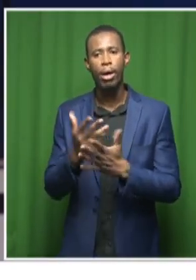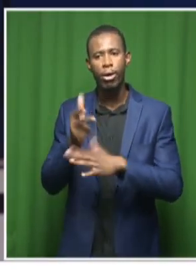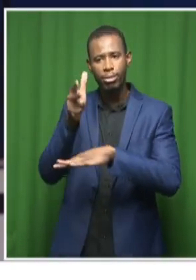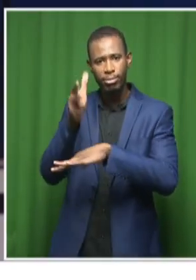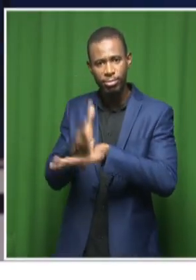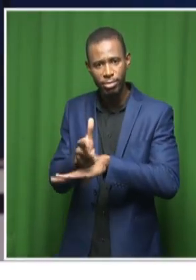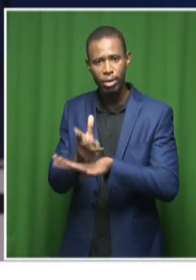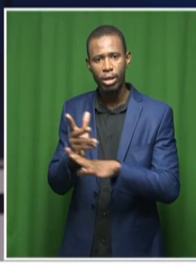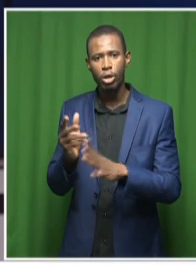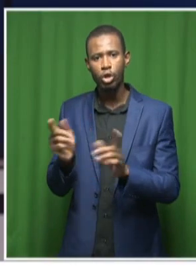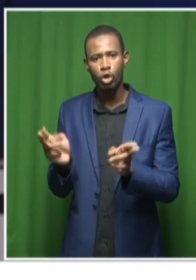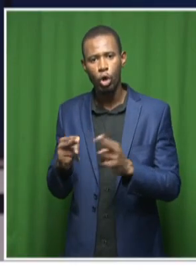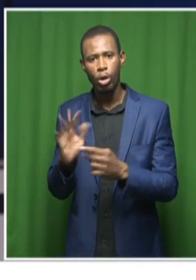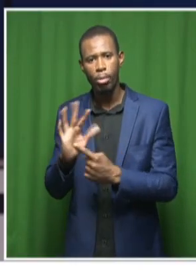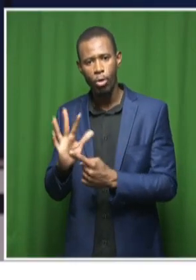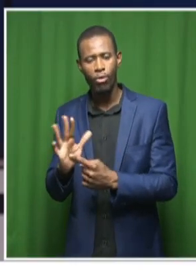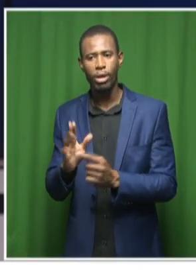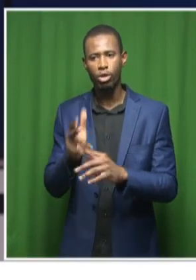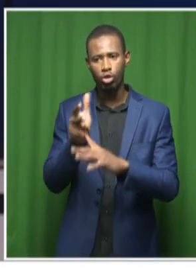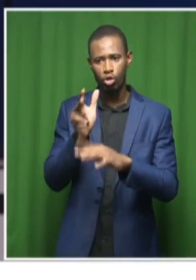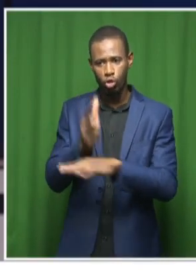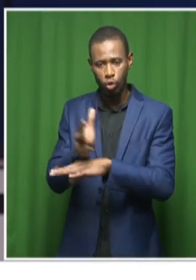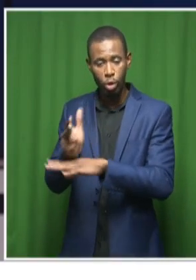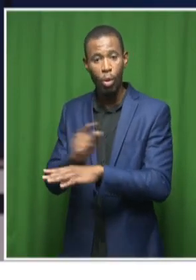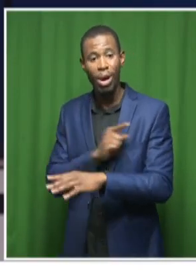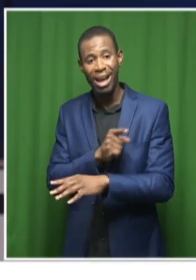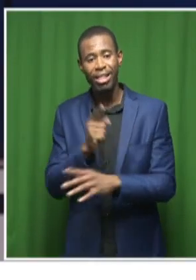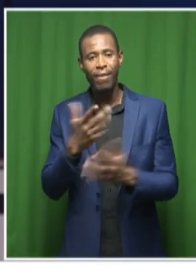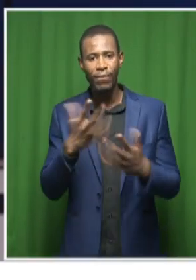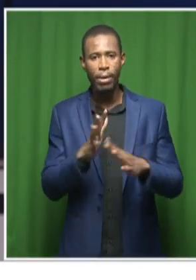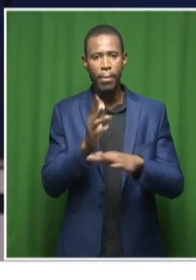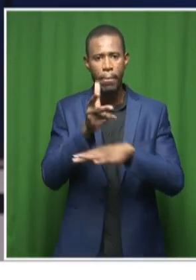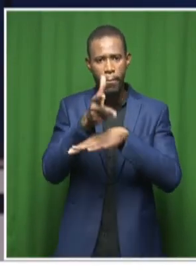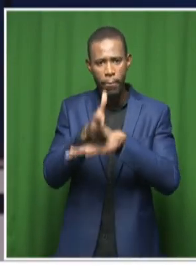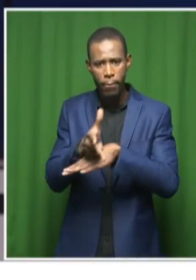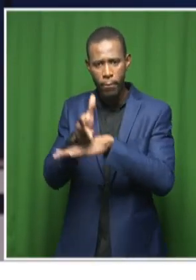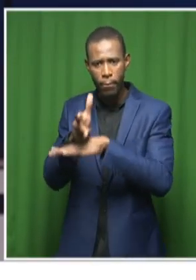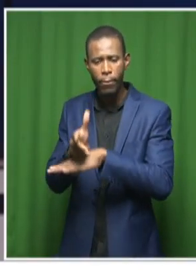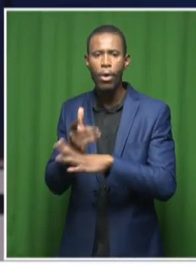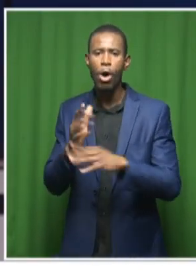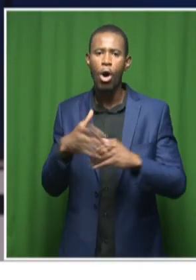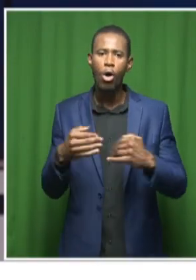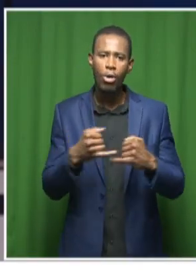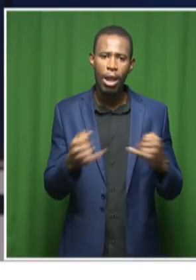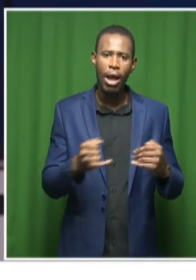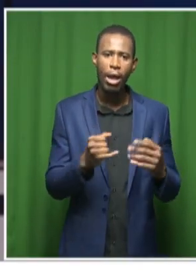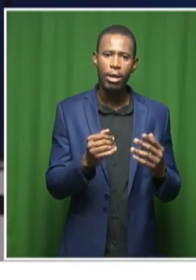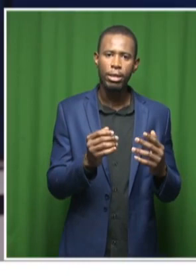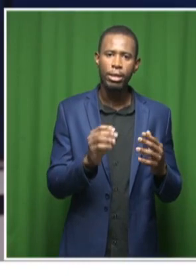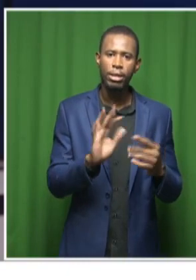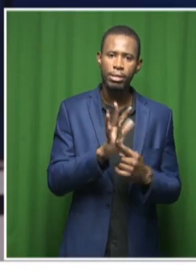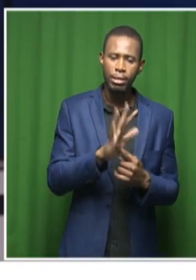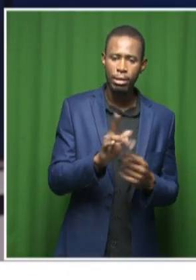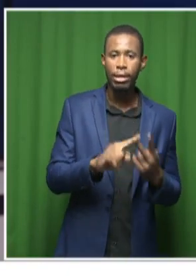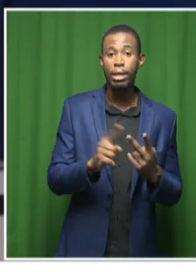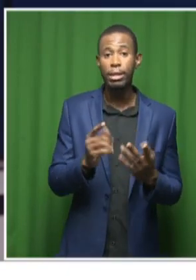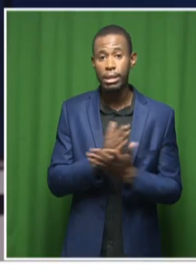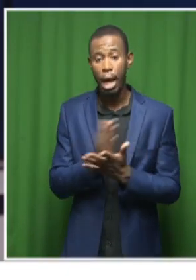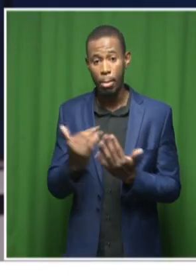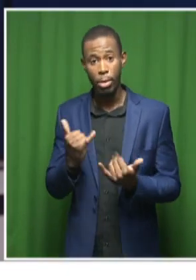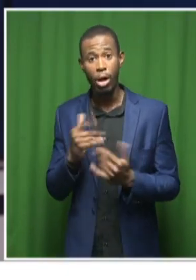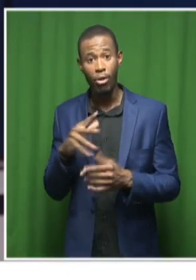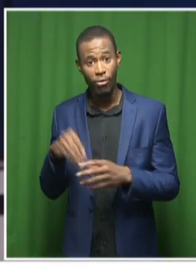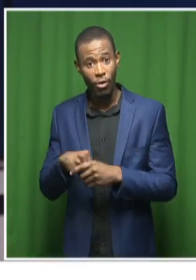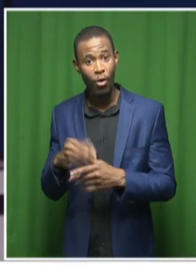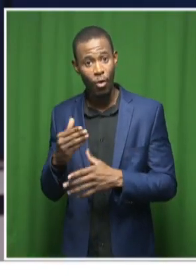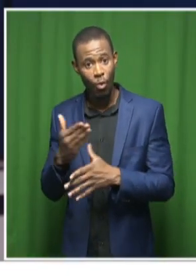because our students have shot different, you know, they've shot films, they've shot web series. Some of them are currently now working on television. So